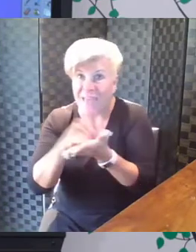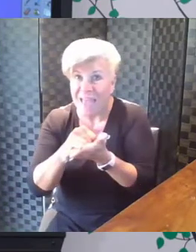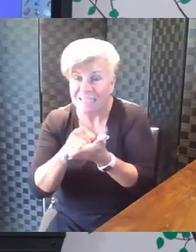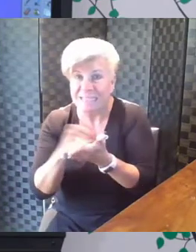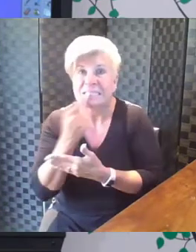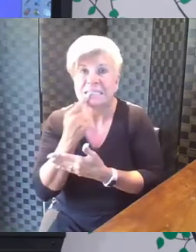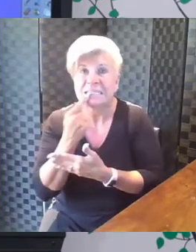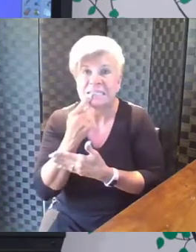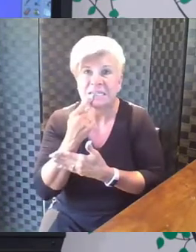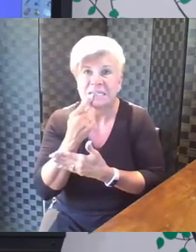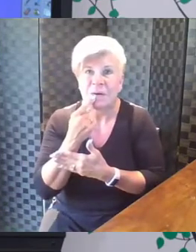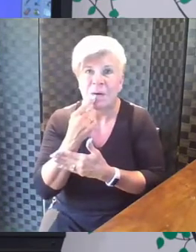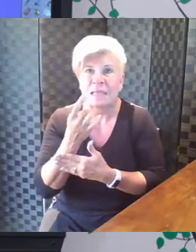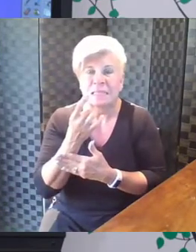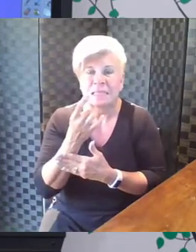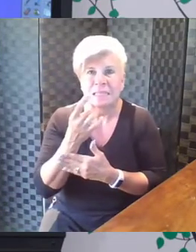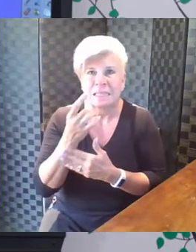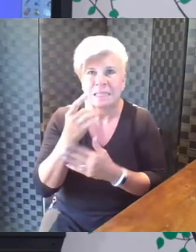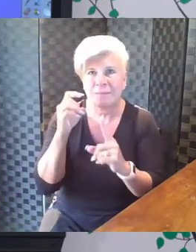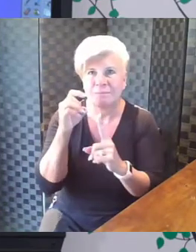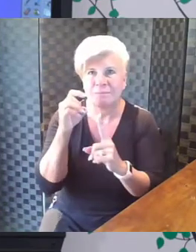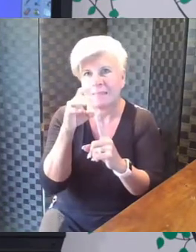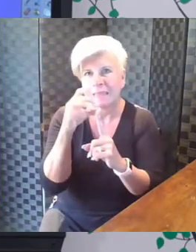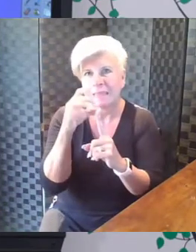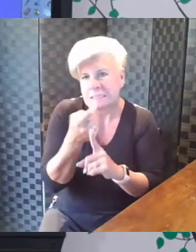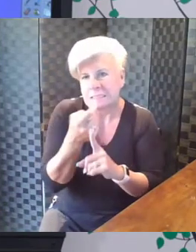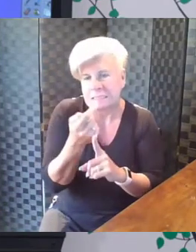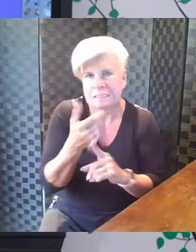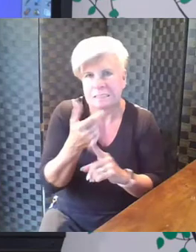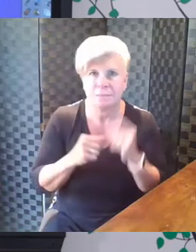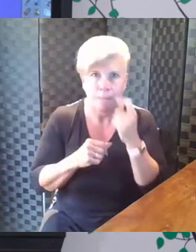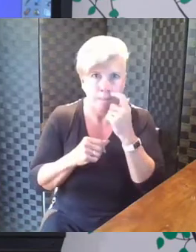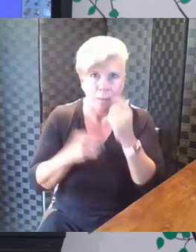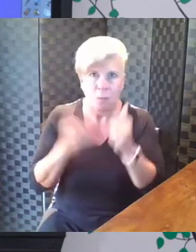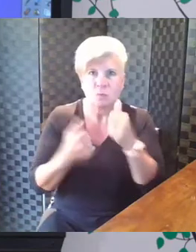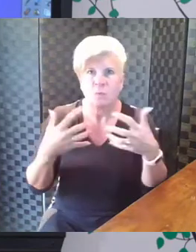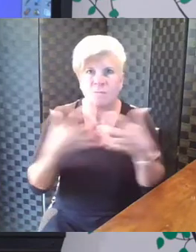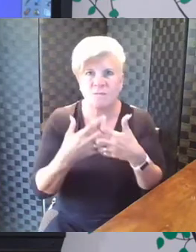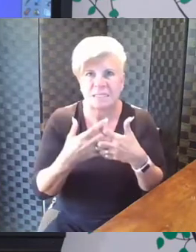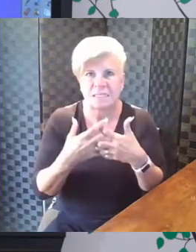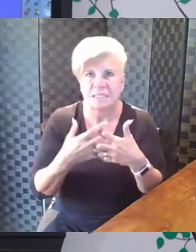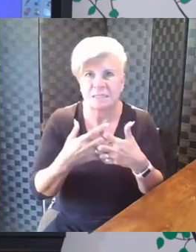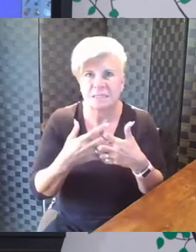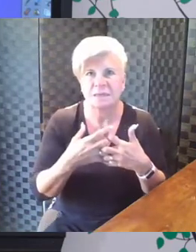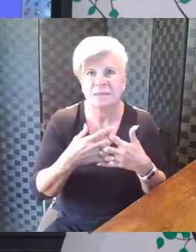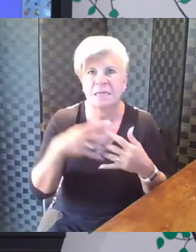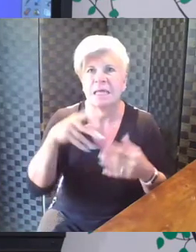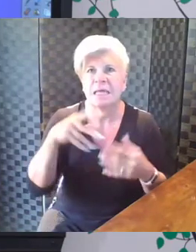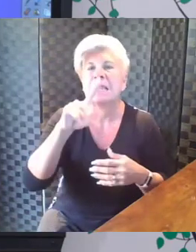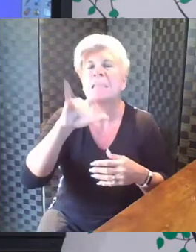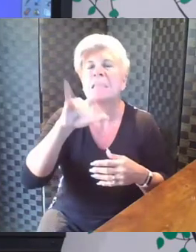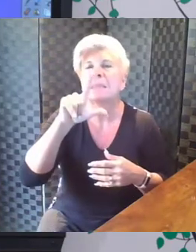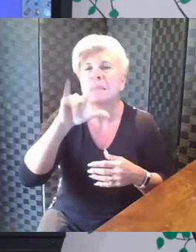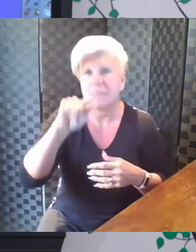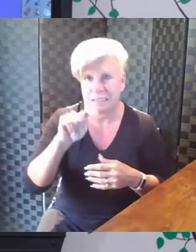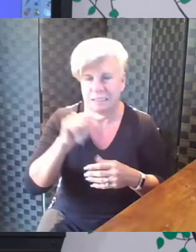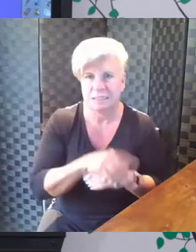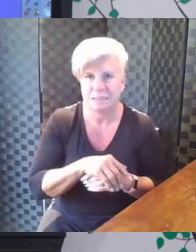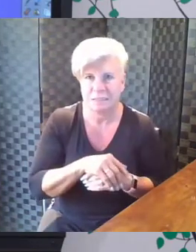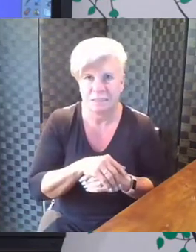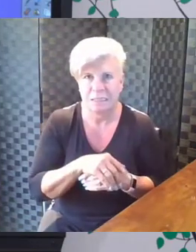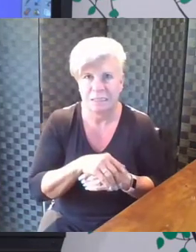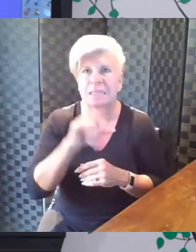lip, lit. Which word rhymes with fit? You guessed it, lit.